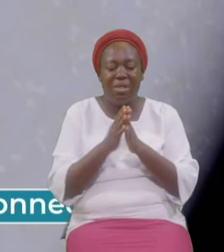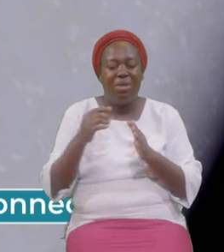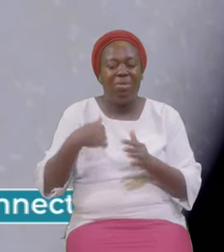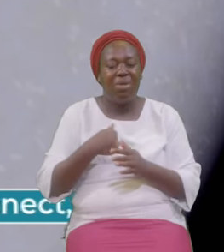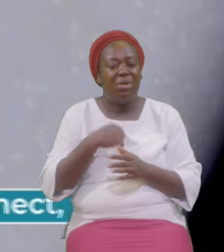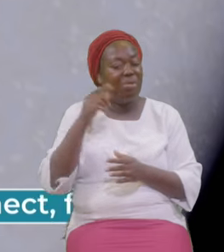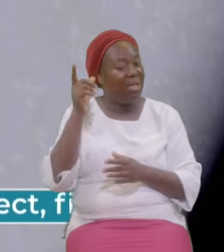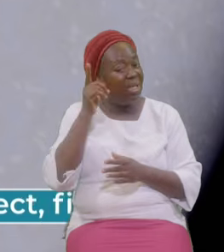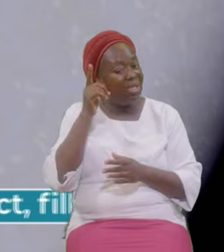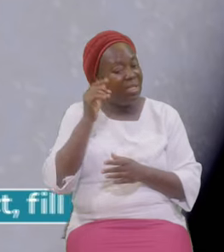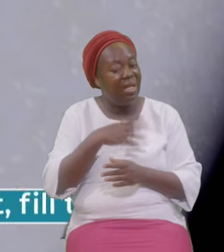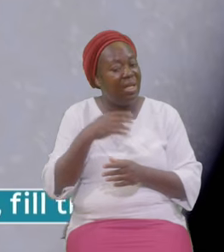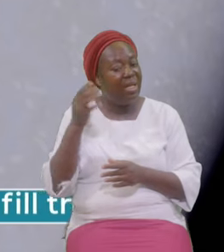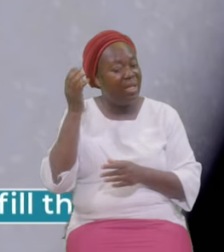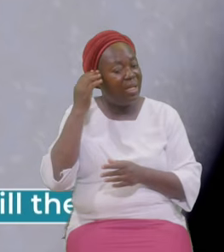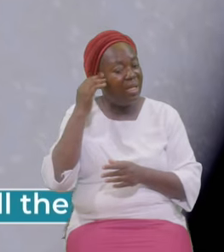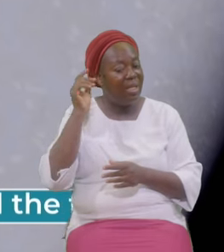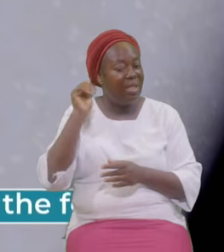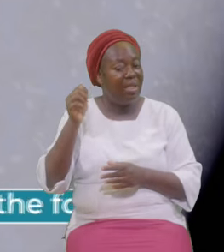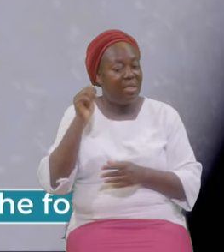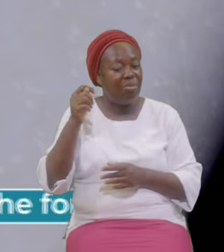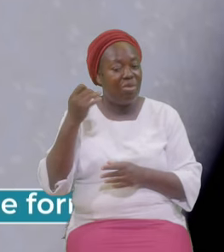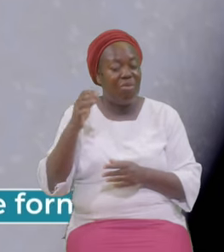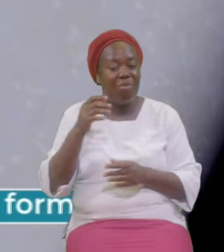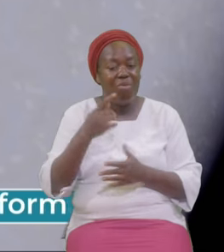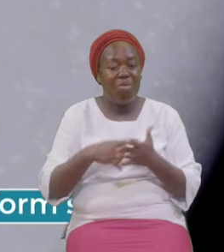testimonies of great things God will do here tonight.